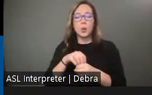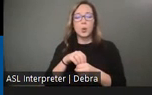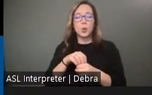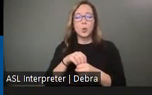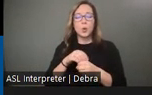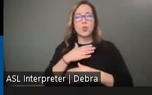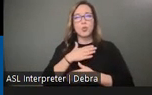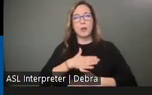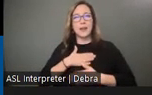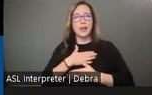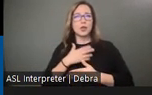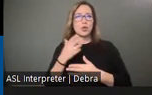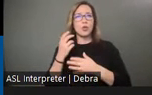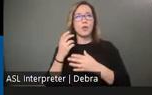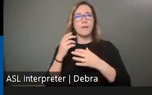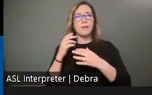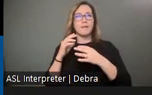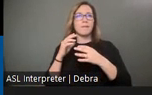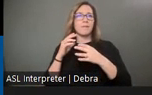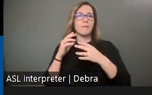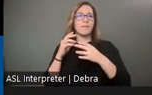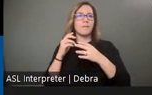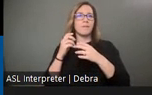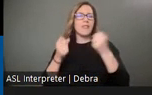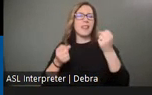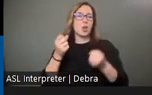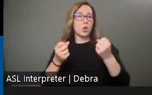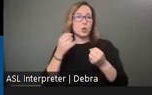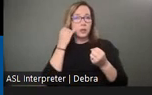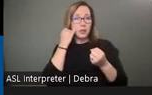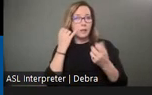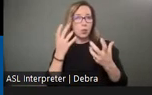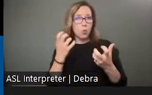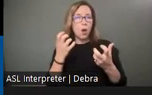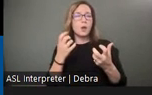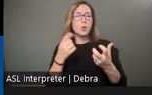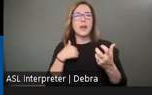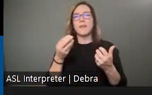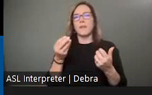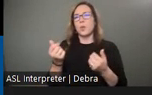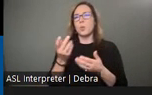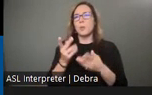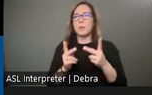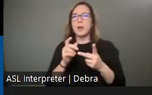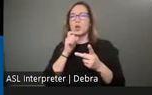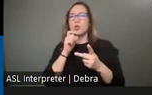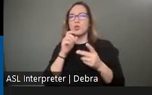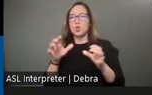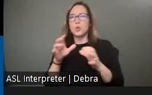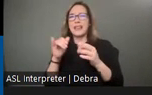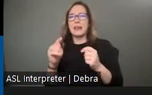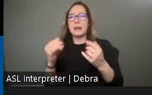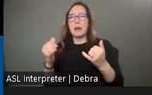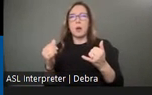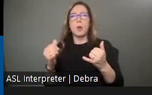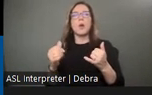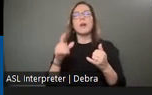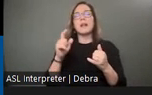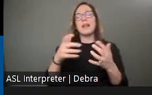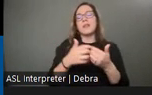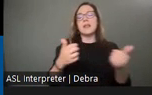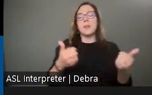recreational vehicles as non-congregate sheltering. If a jurisdiction wants to do that, we have a couple who are doing it now. They need to make a specific and a separate